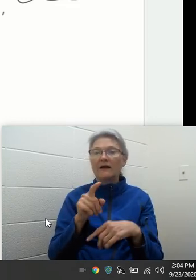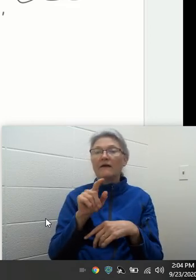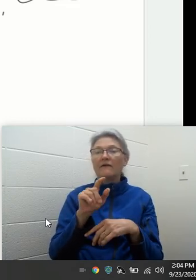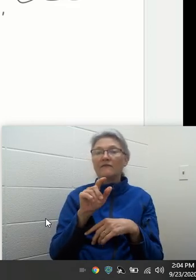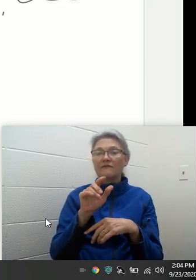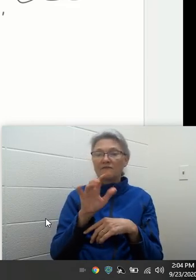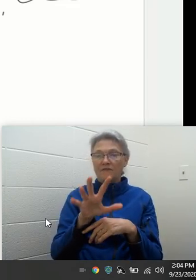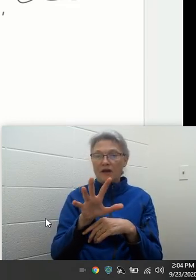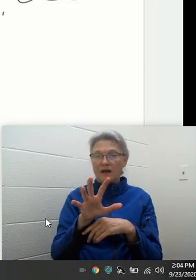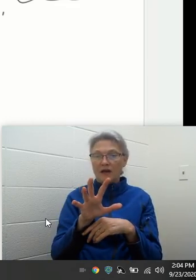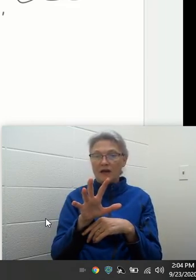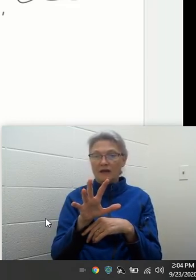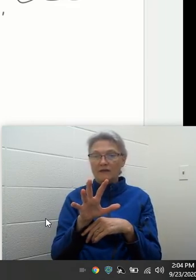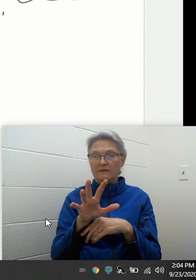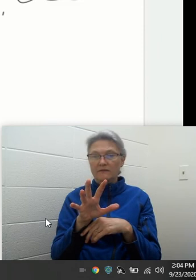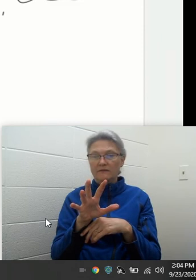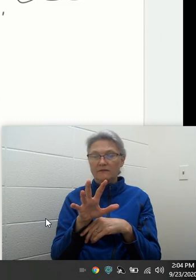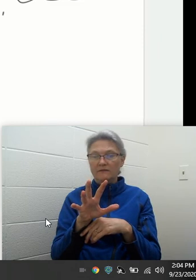plus